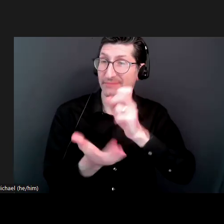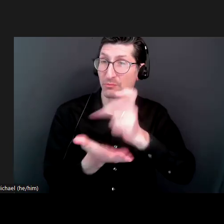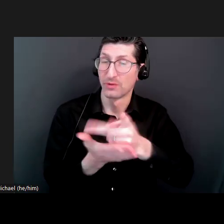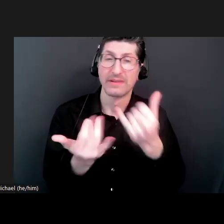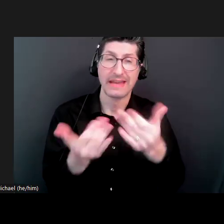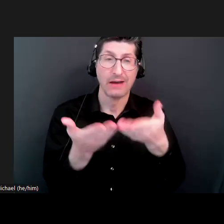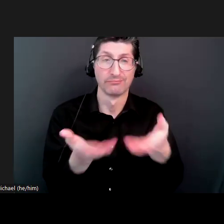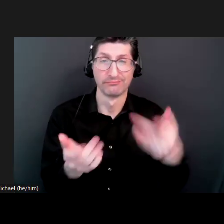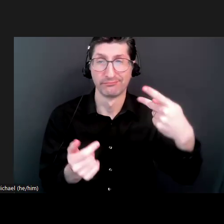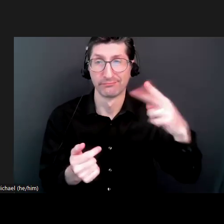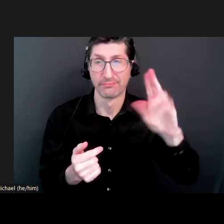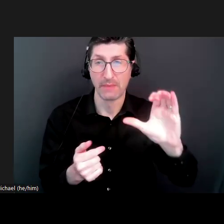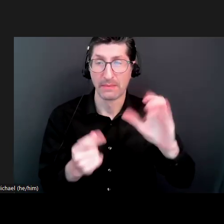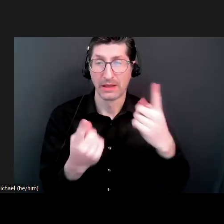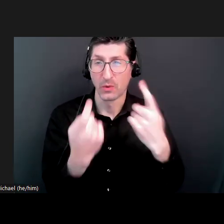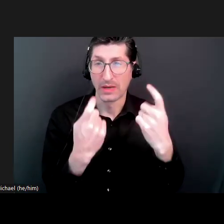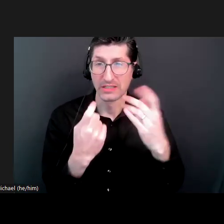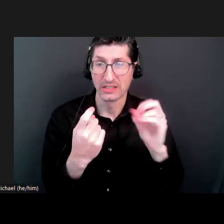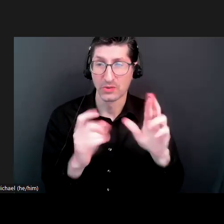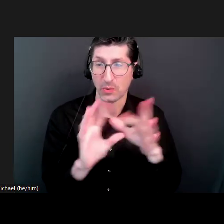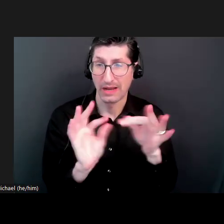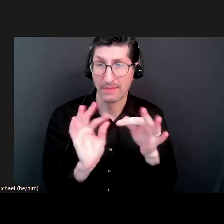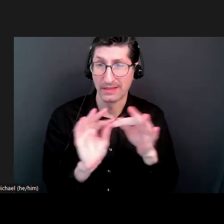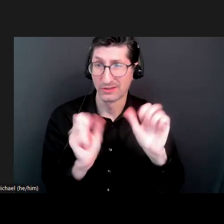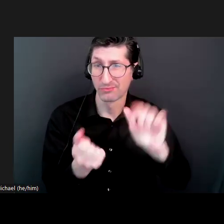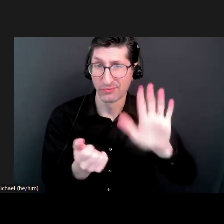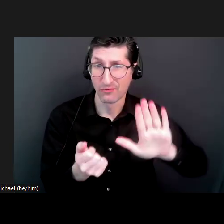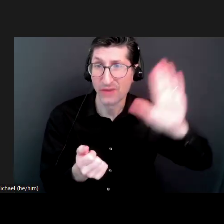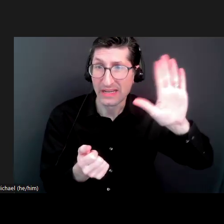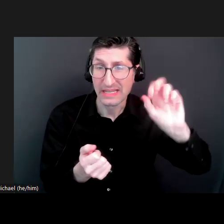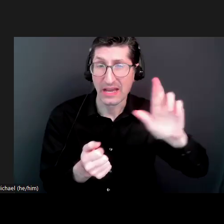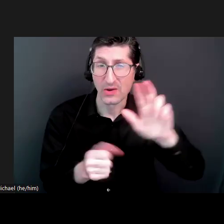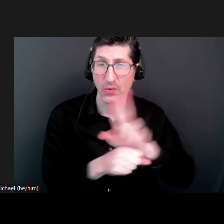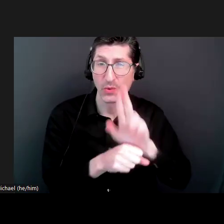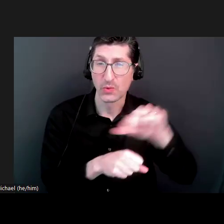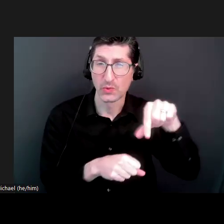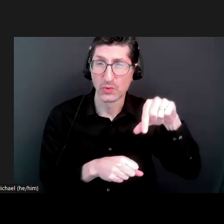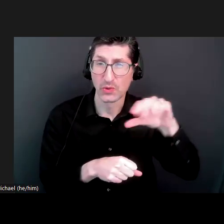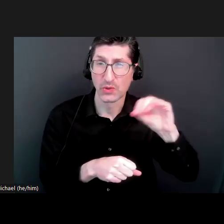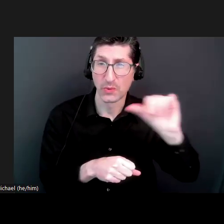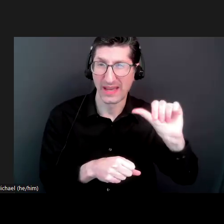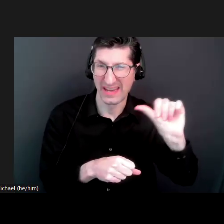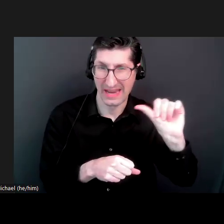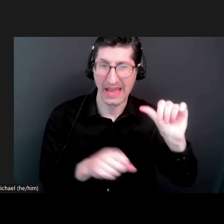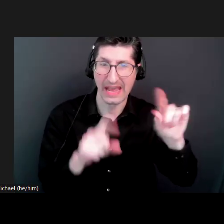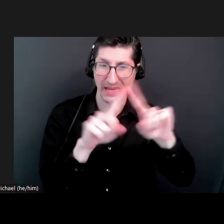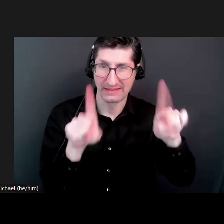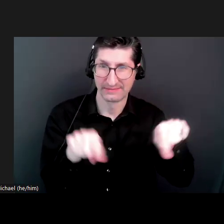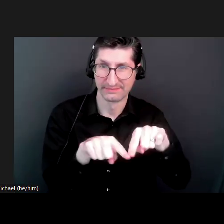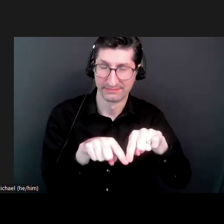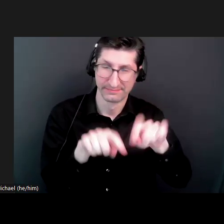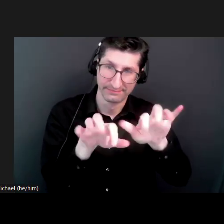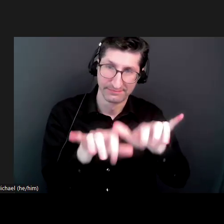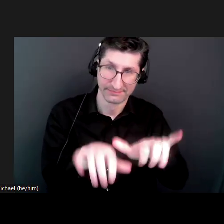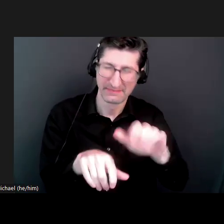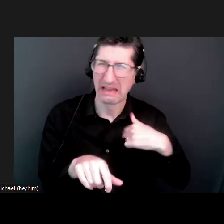from the public by either raising your hand or using the Q&A feature. And I believe Kessel